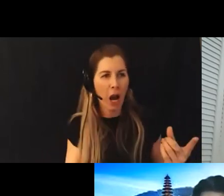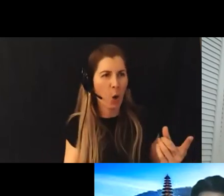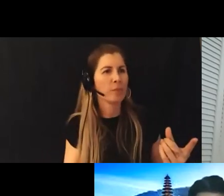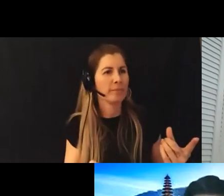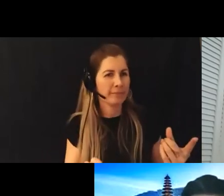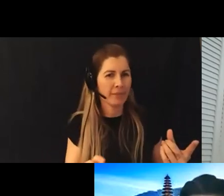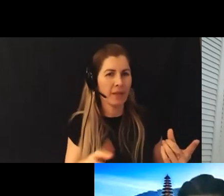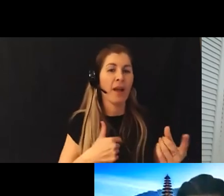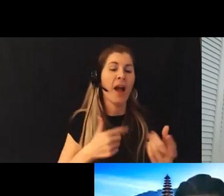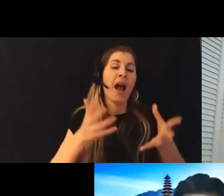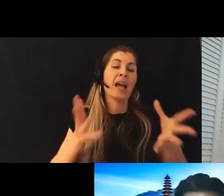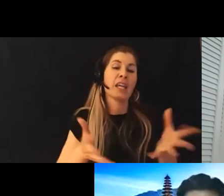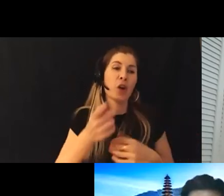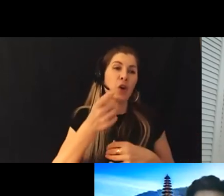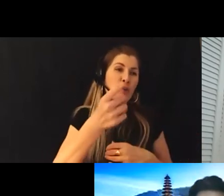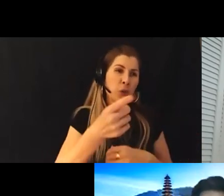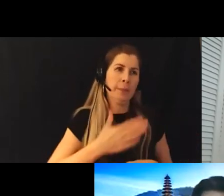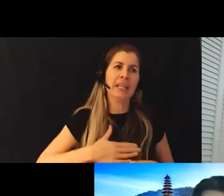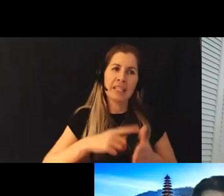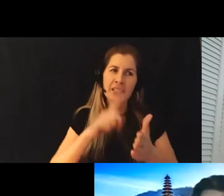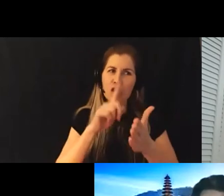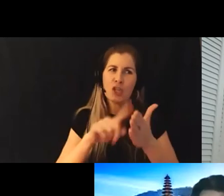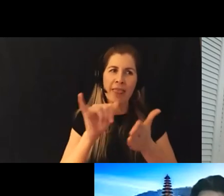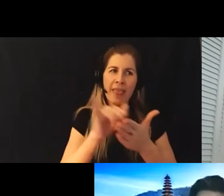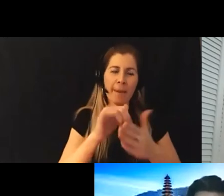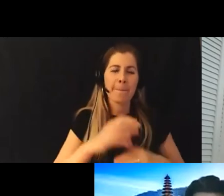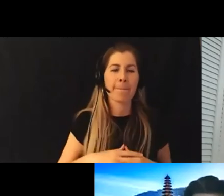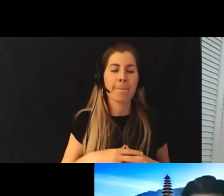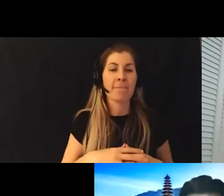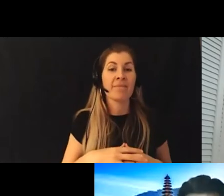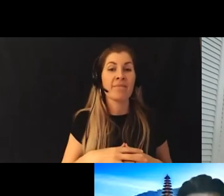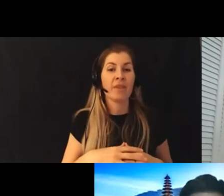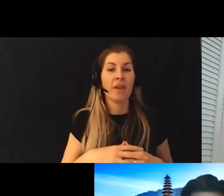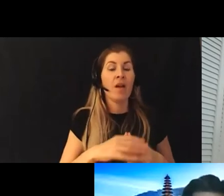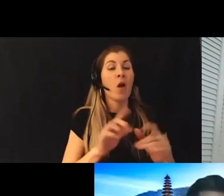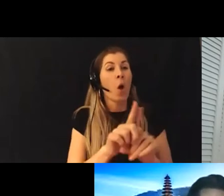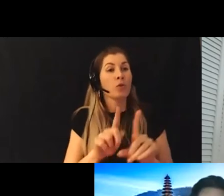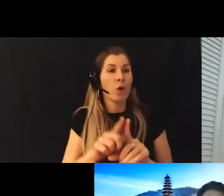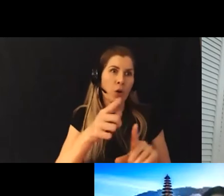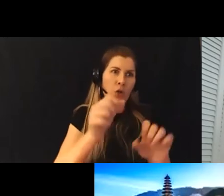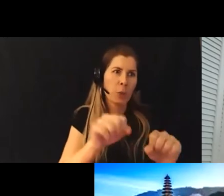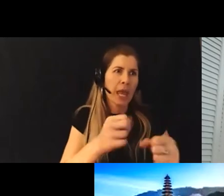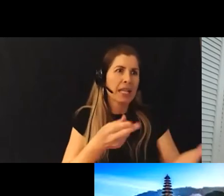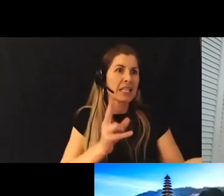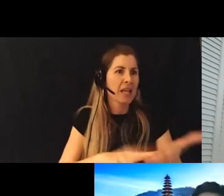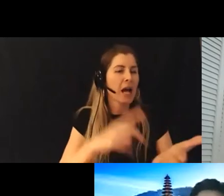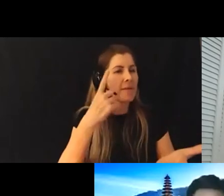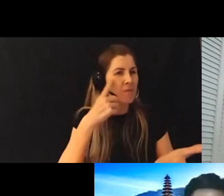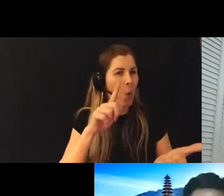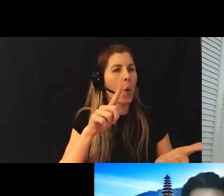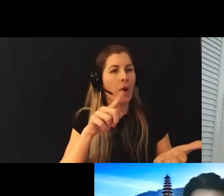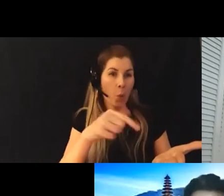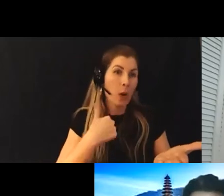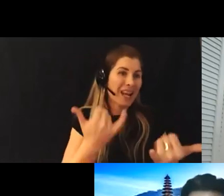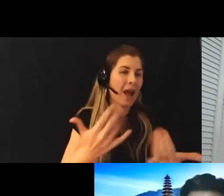I would encourage you to check those out. I would also ask you to sign up. We are collecting TA stories right